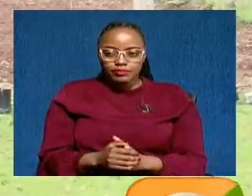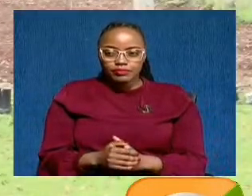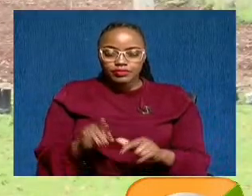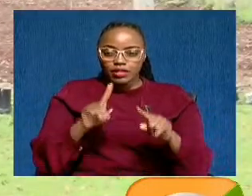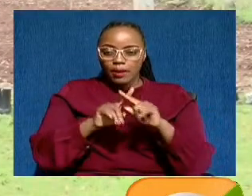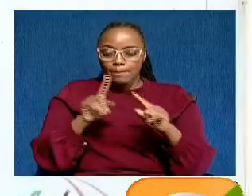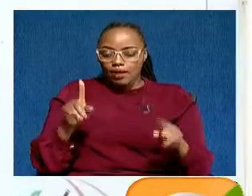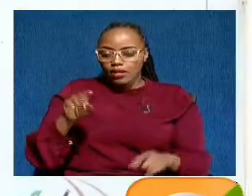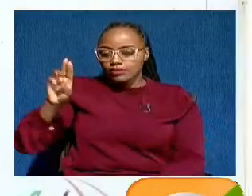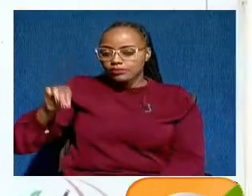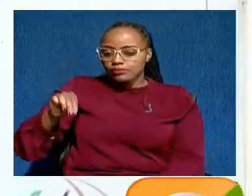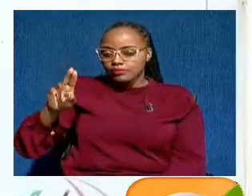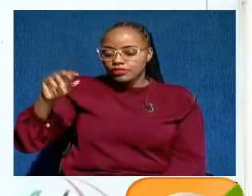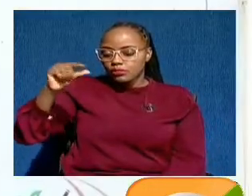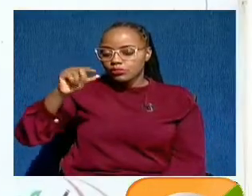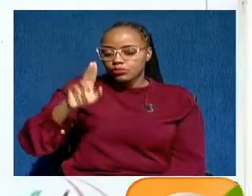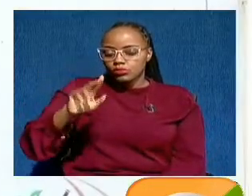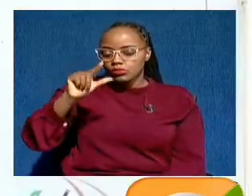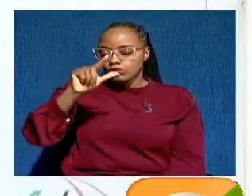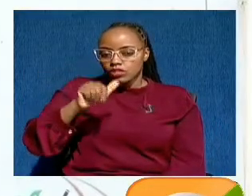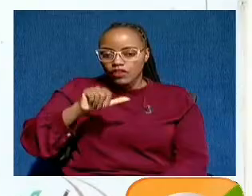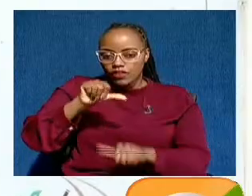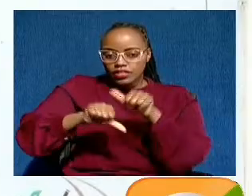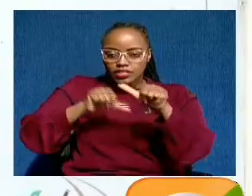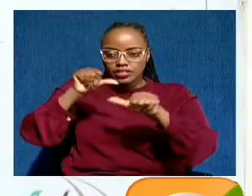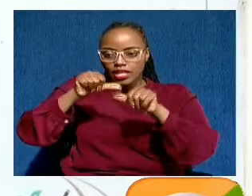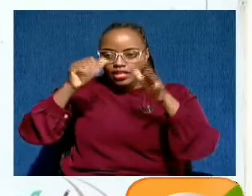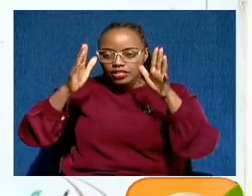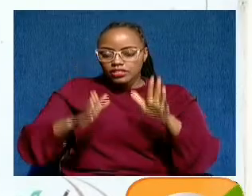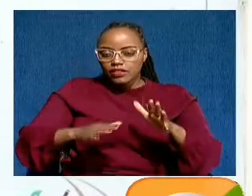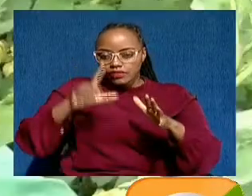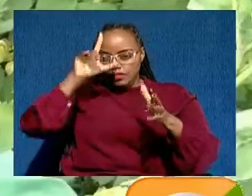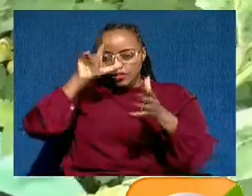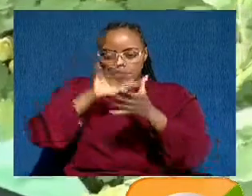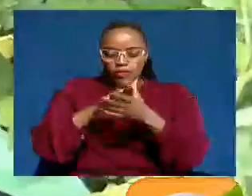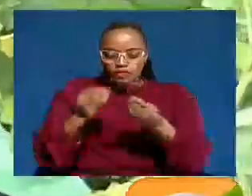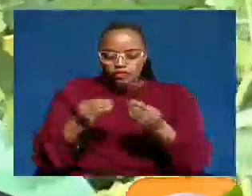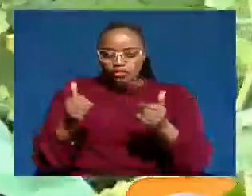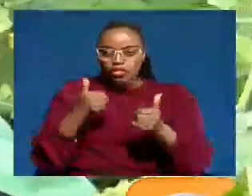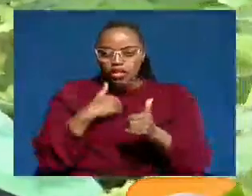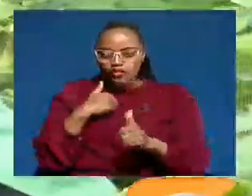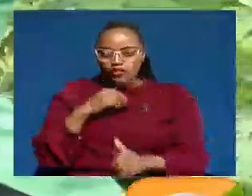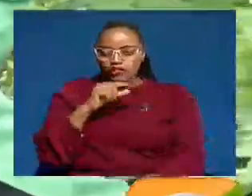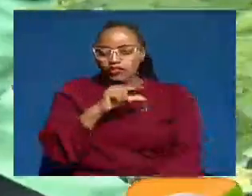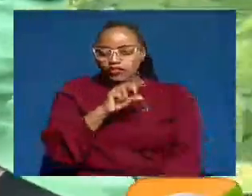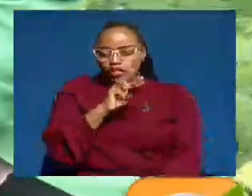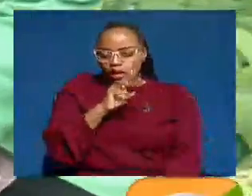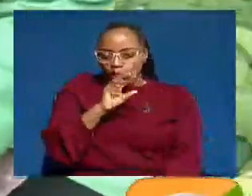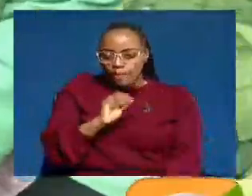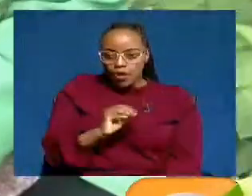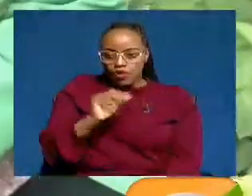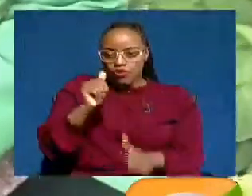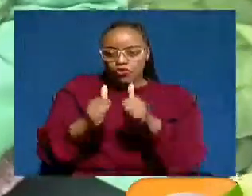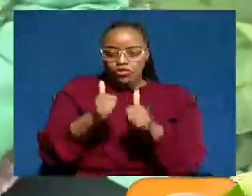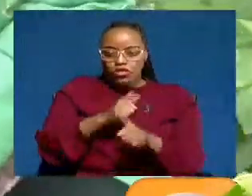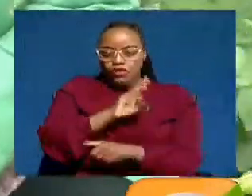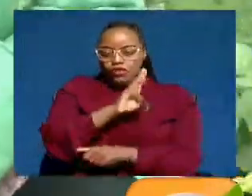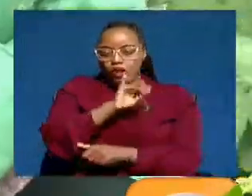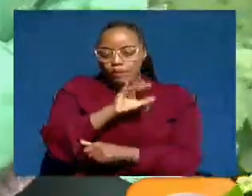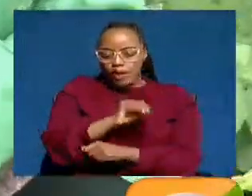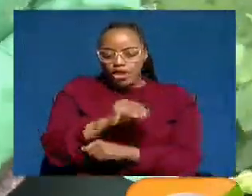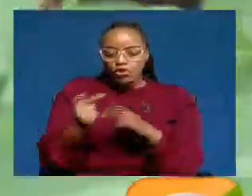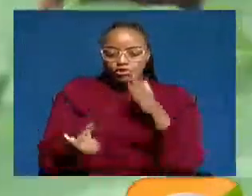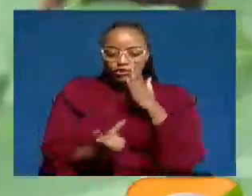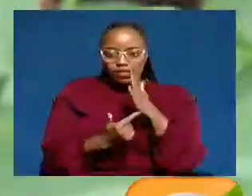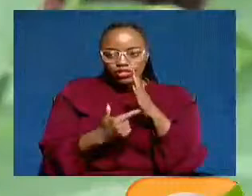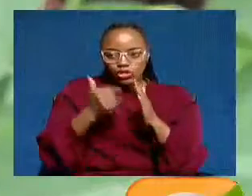But here in Muguga, scientists believe they have found a solution, a genetically modified or biotech potato